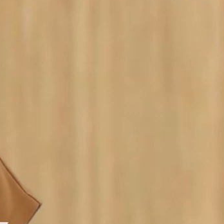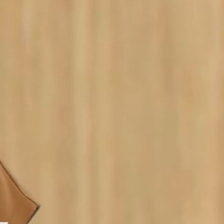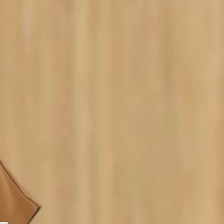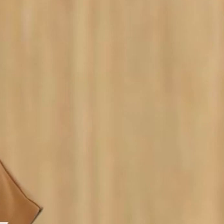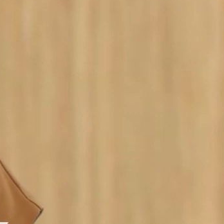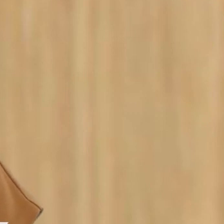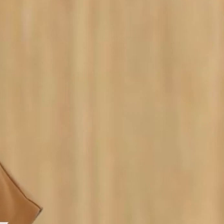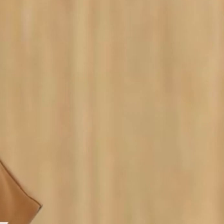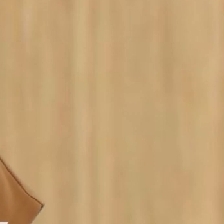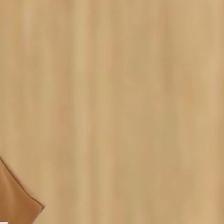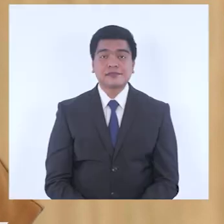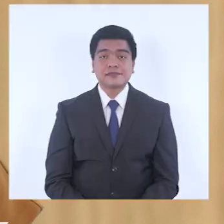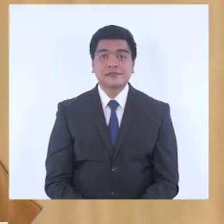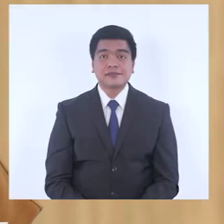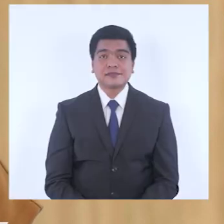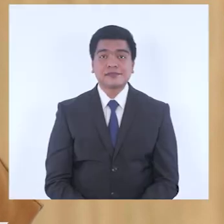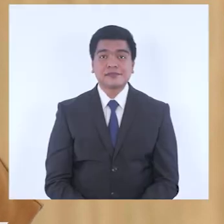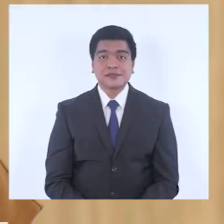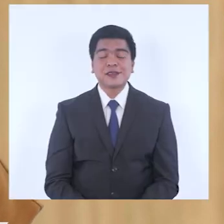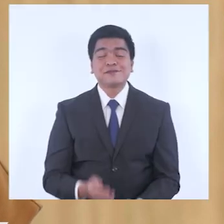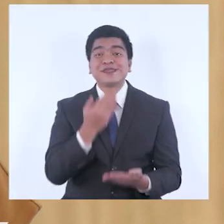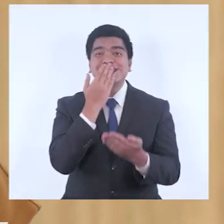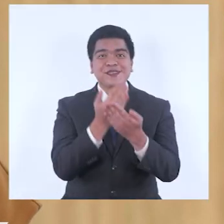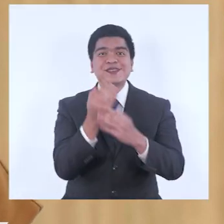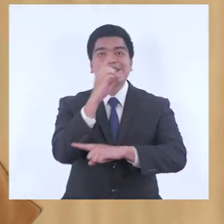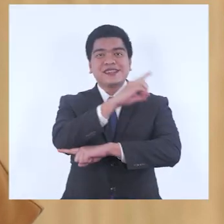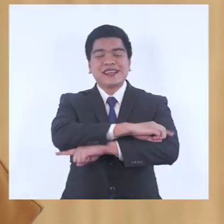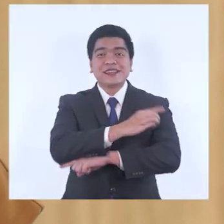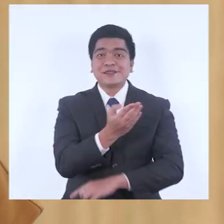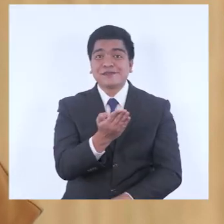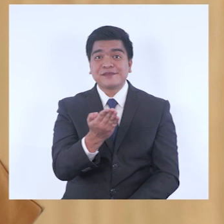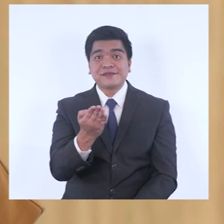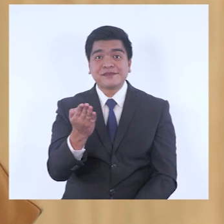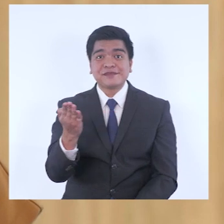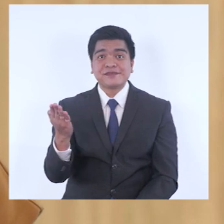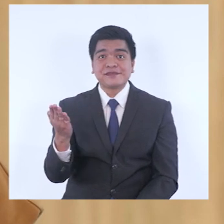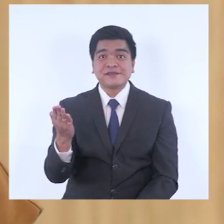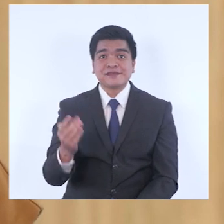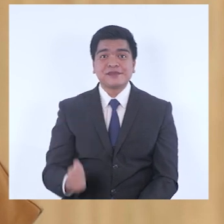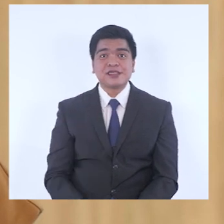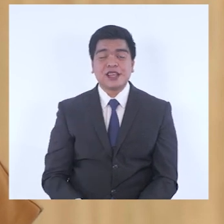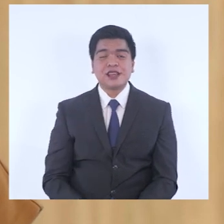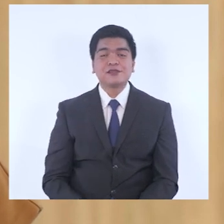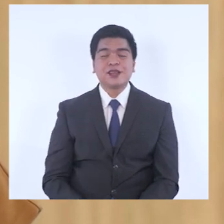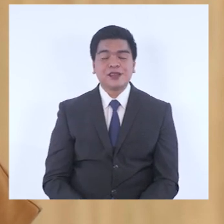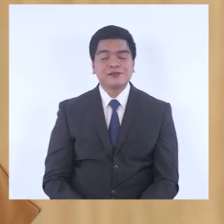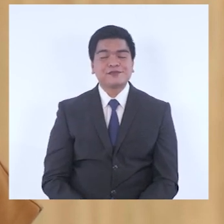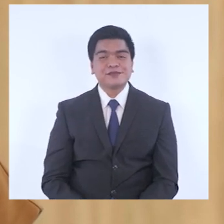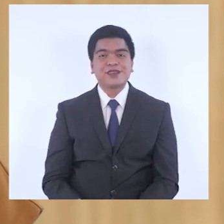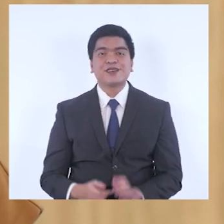Pleasant day to all of you. Let me express my heartfelt congratulations to